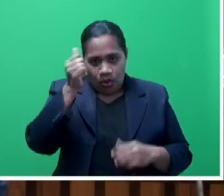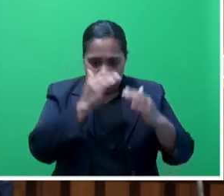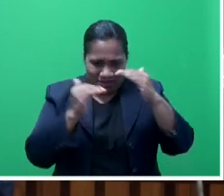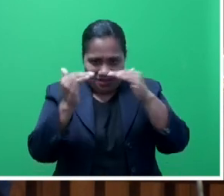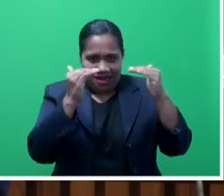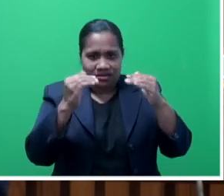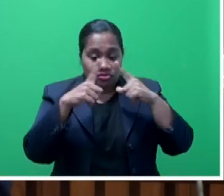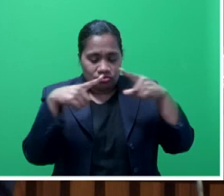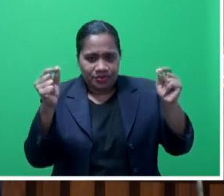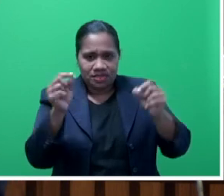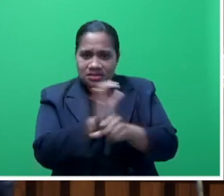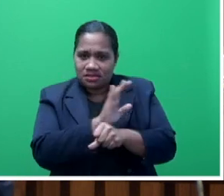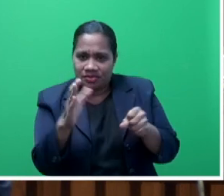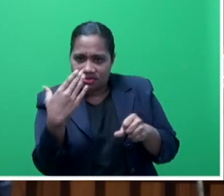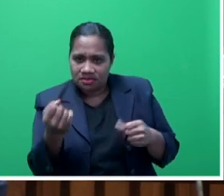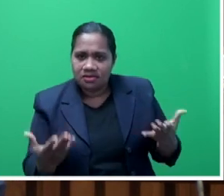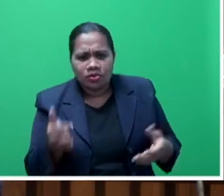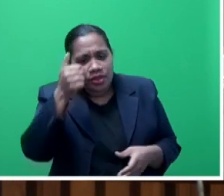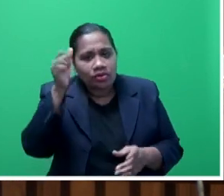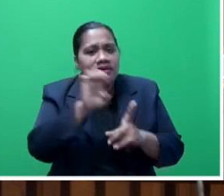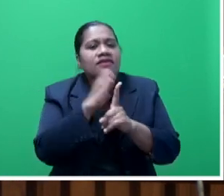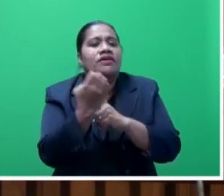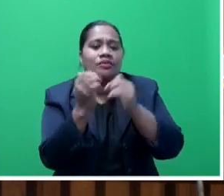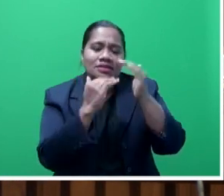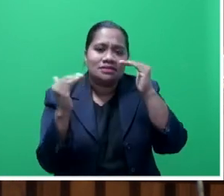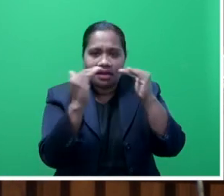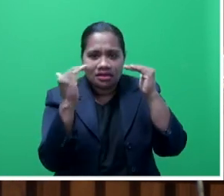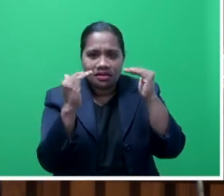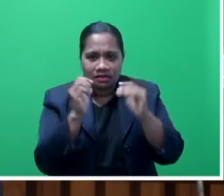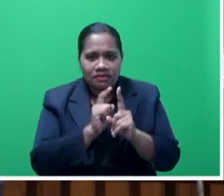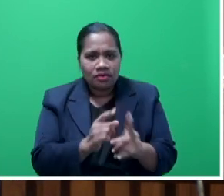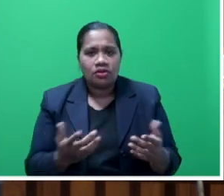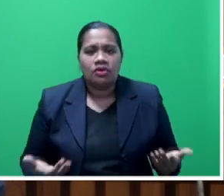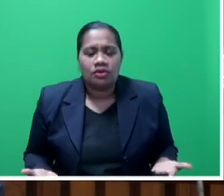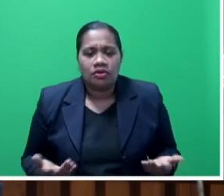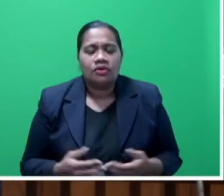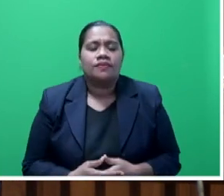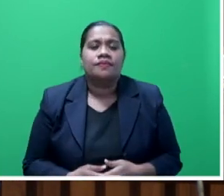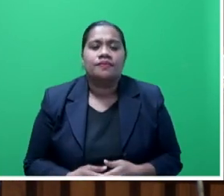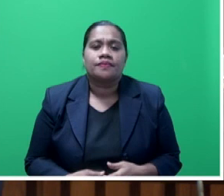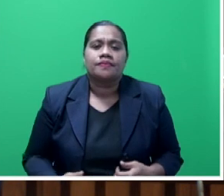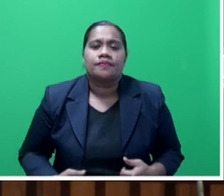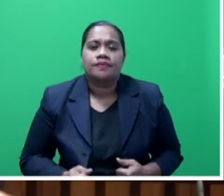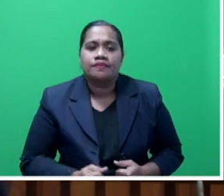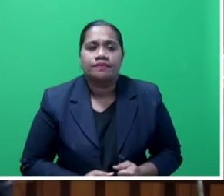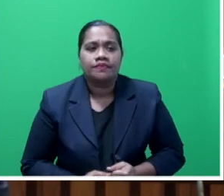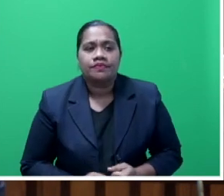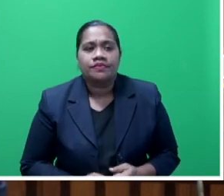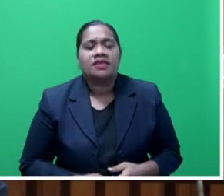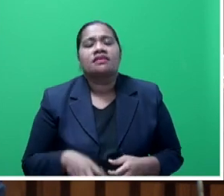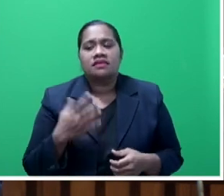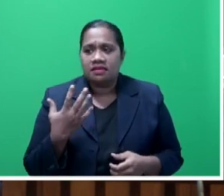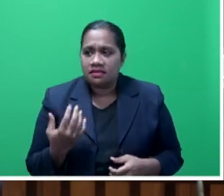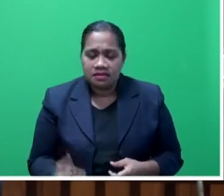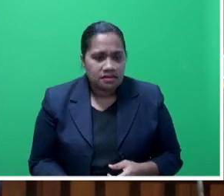follow. We know the environmental standards that Japanese companies follow. They would not have invested in Fiji. And they have invested in